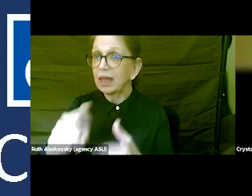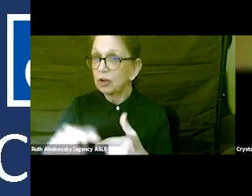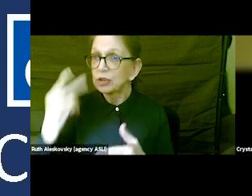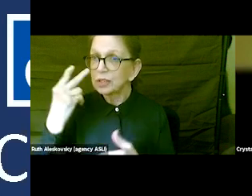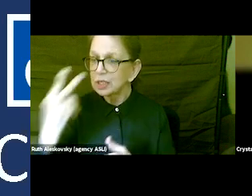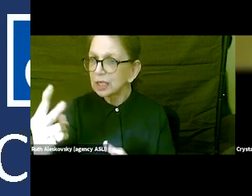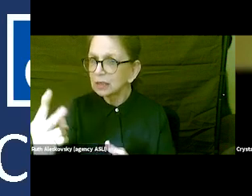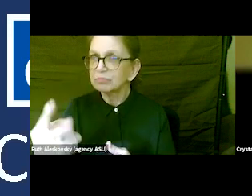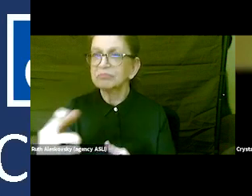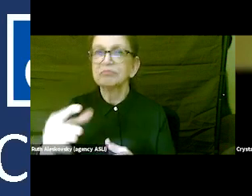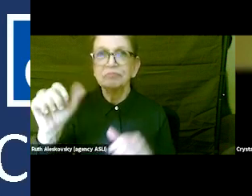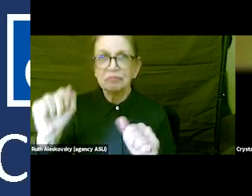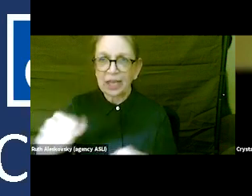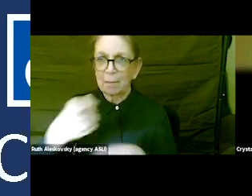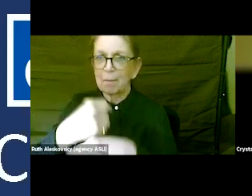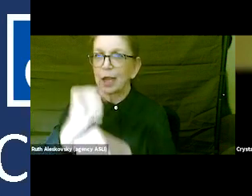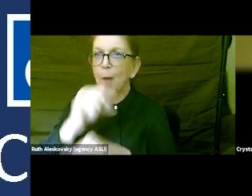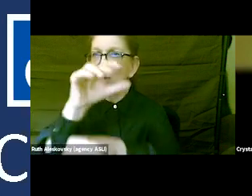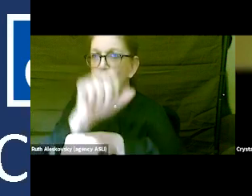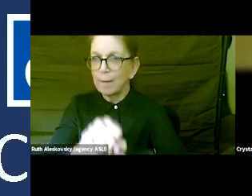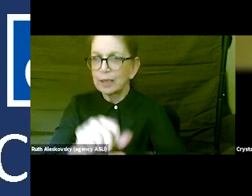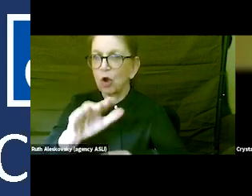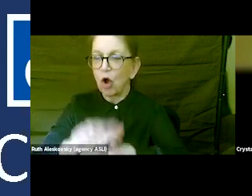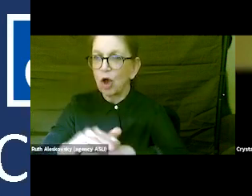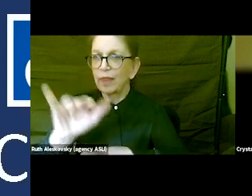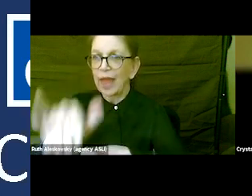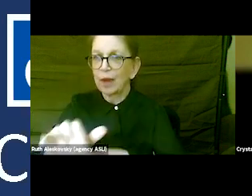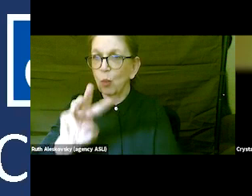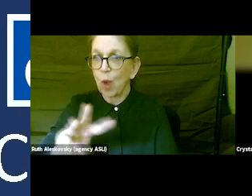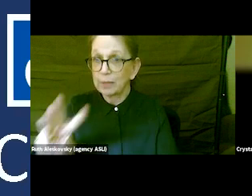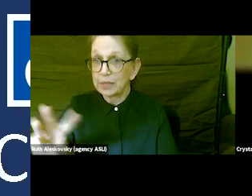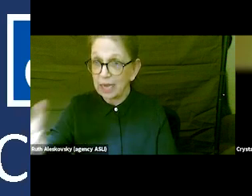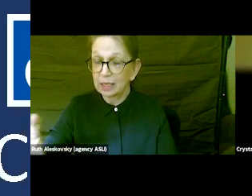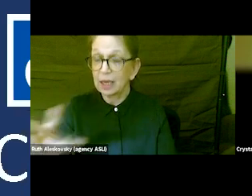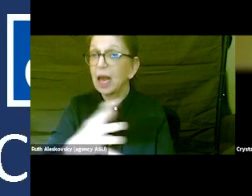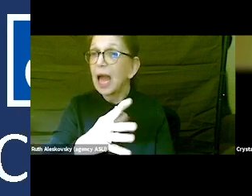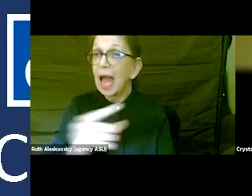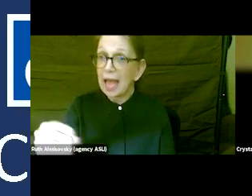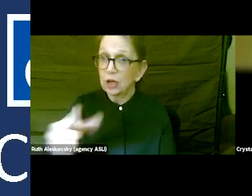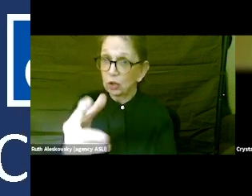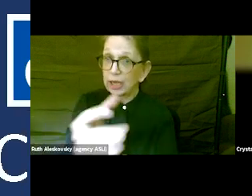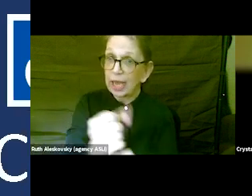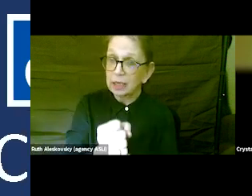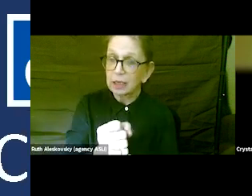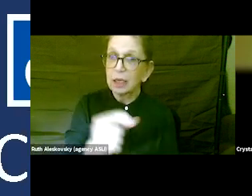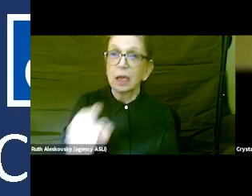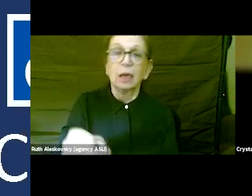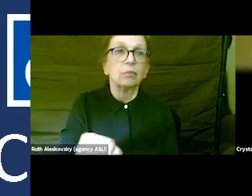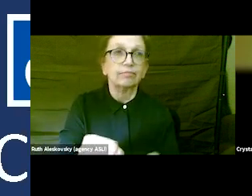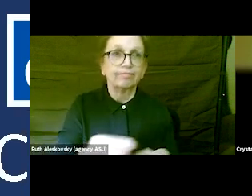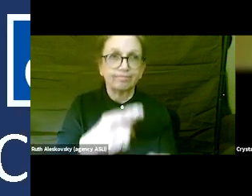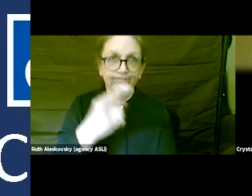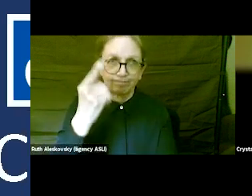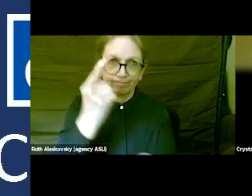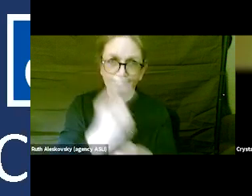an appointment with a financial counselor through that portal, and then you will receive a confirmation email with the next